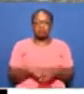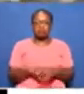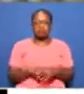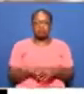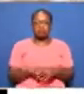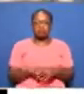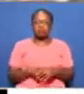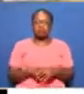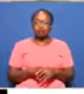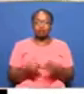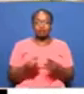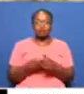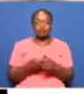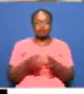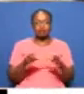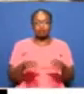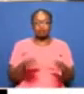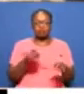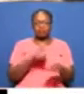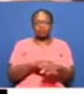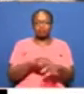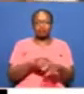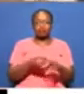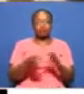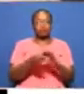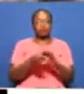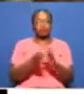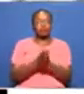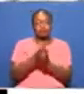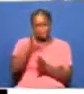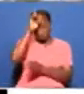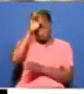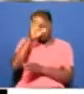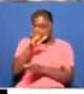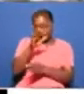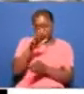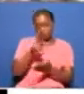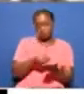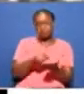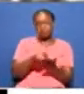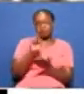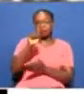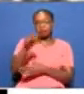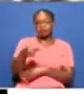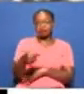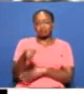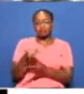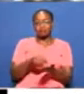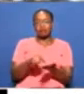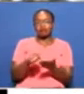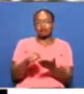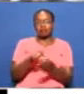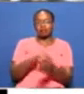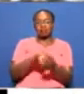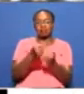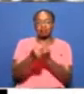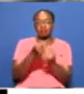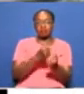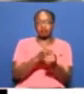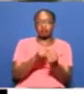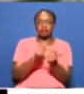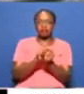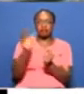started aloe farming when he joined hands with his village mates to plant 5,000 seedlings. During harvest, he earns